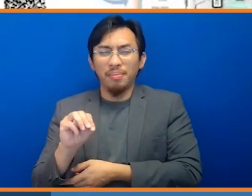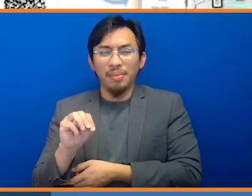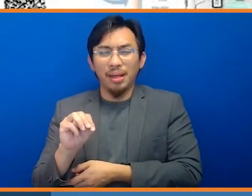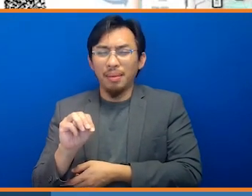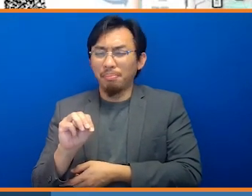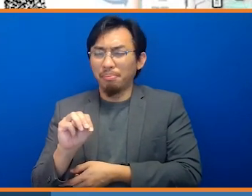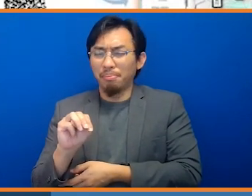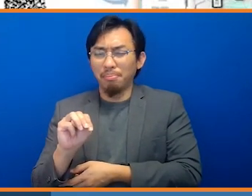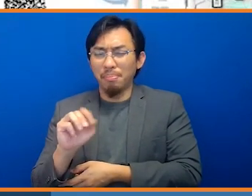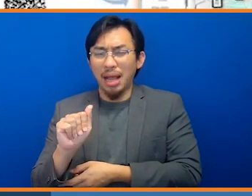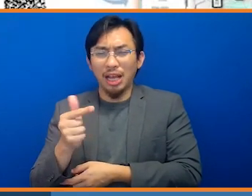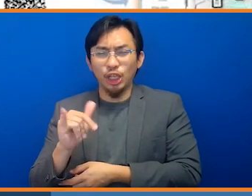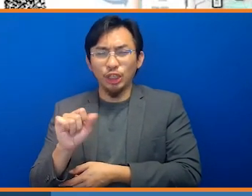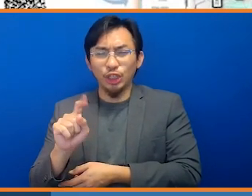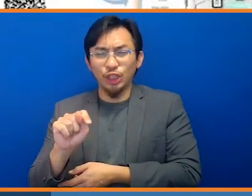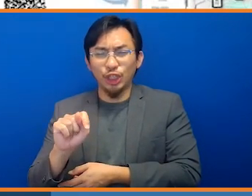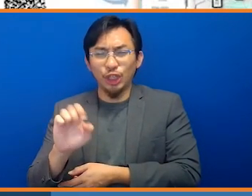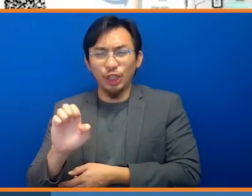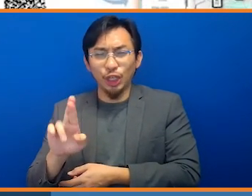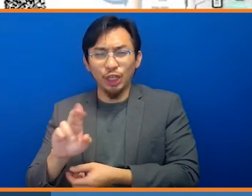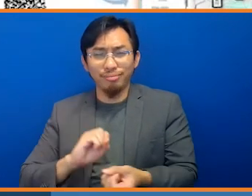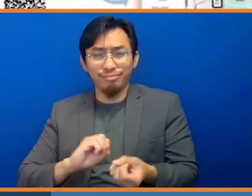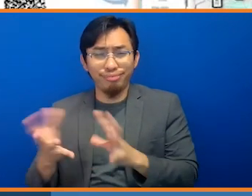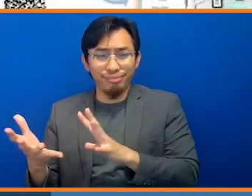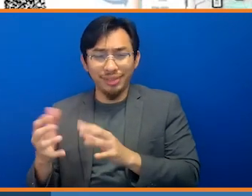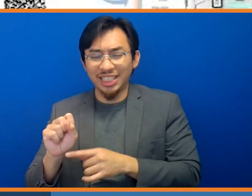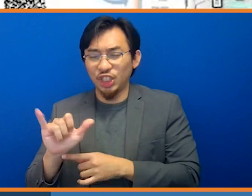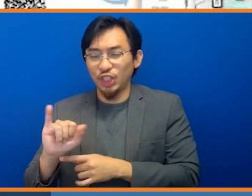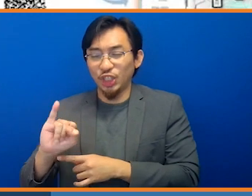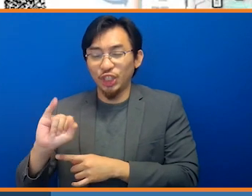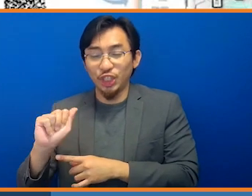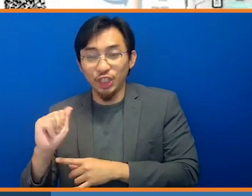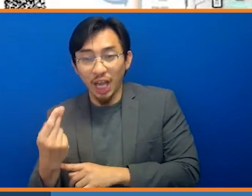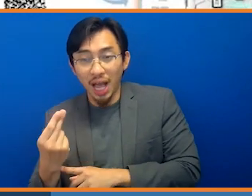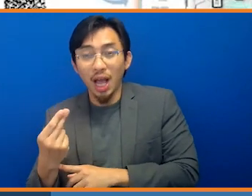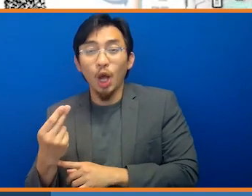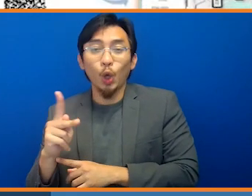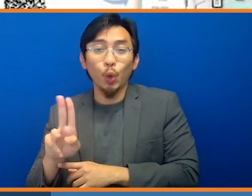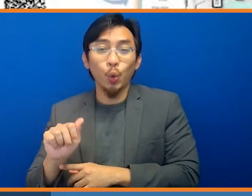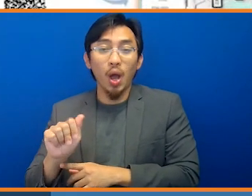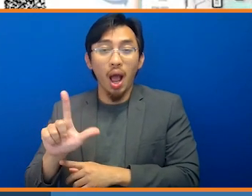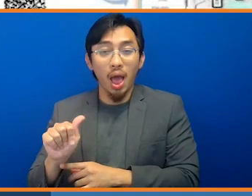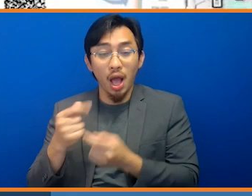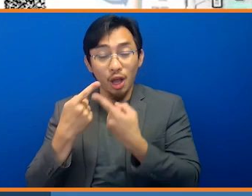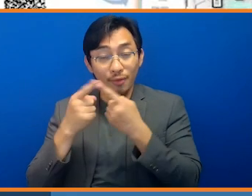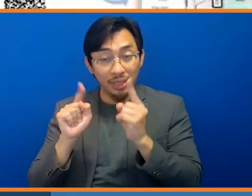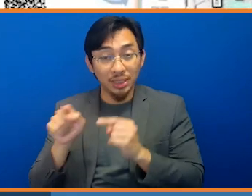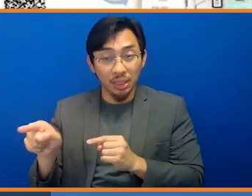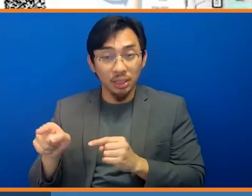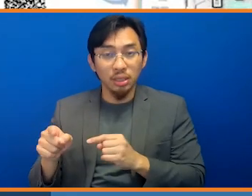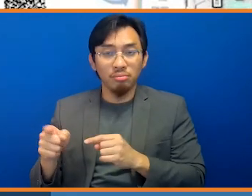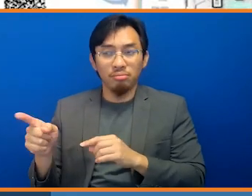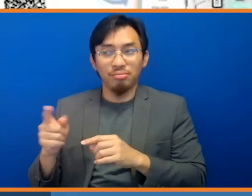Kebencanaan, Universitas Syiah Kuala University, to build the Aceh Tsunami